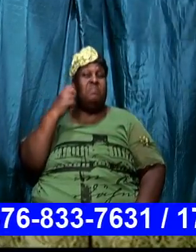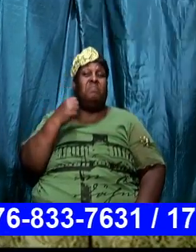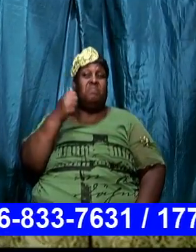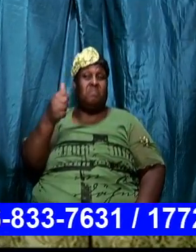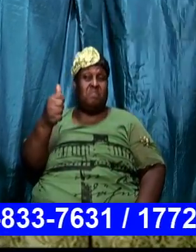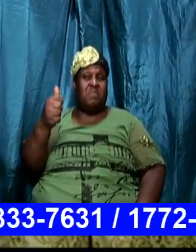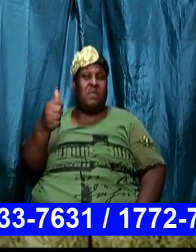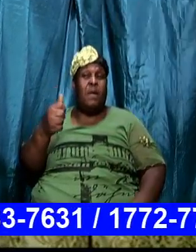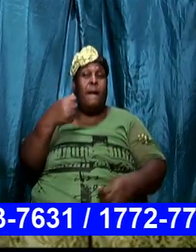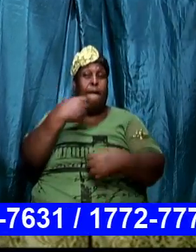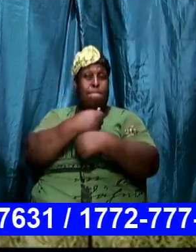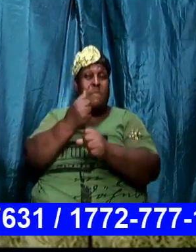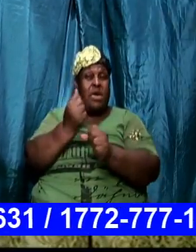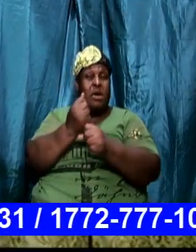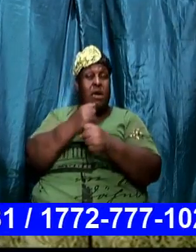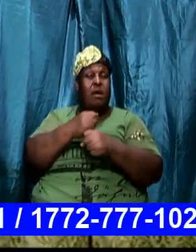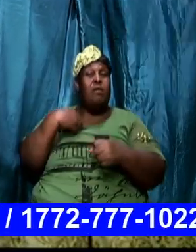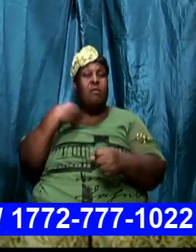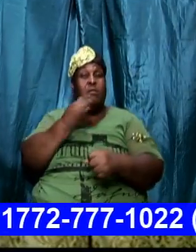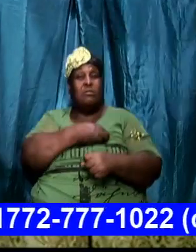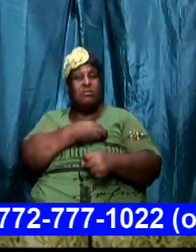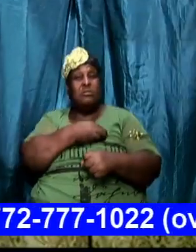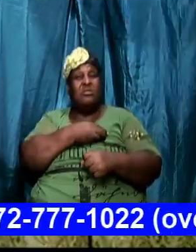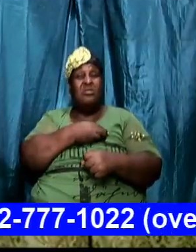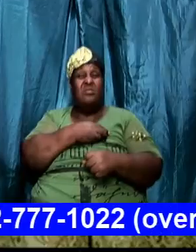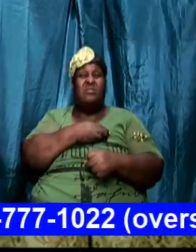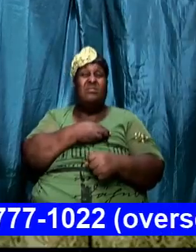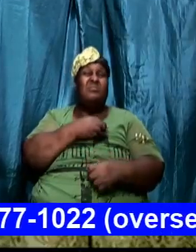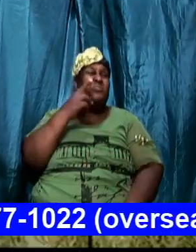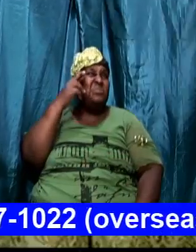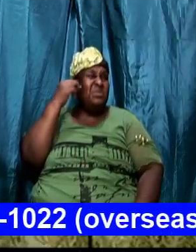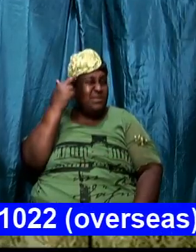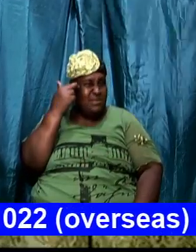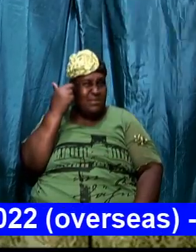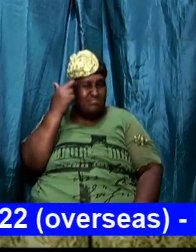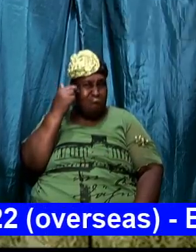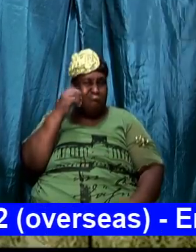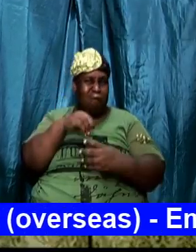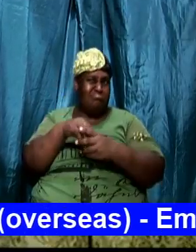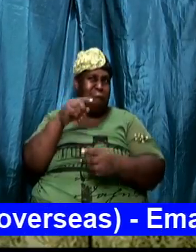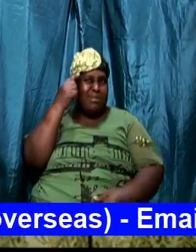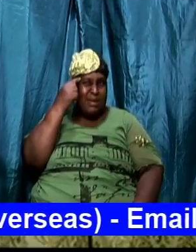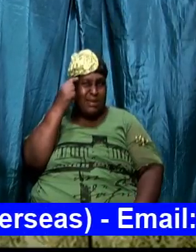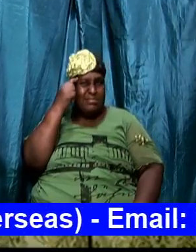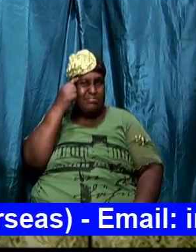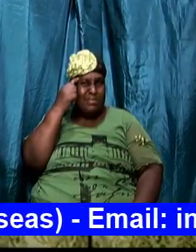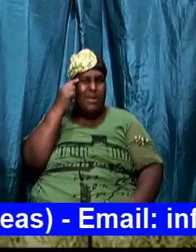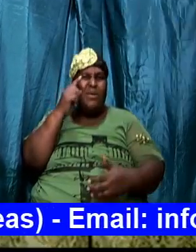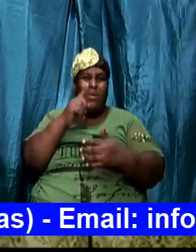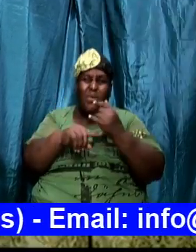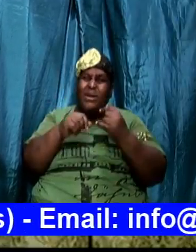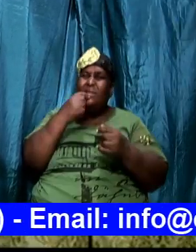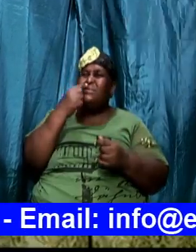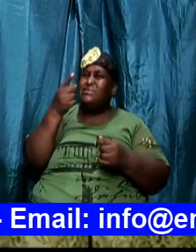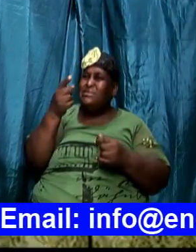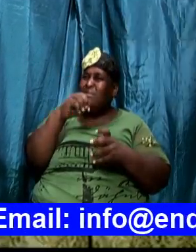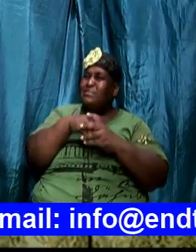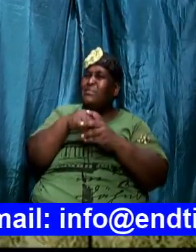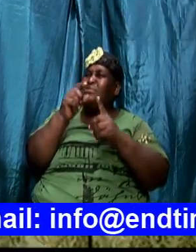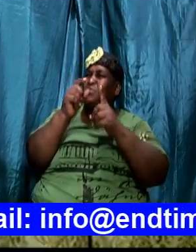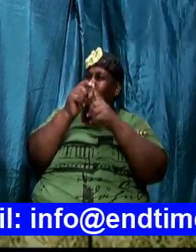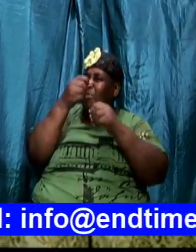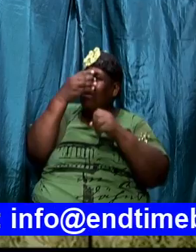to cause us to reason in our minds that what is said in the word